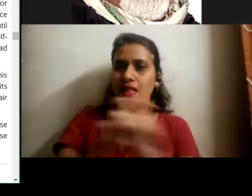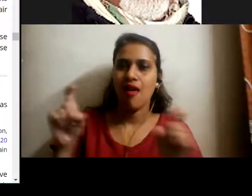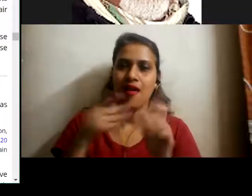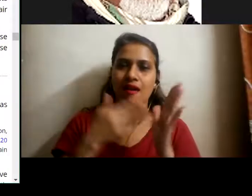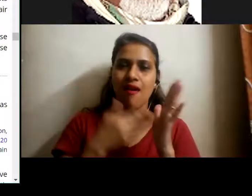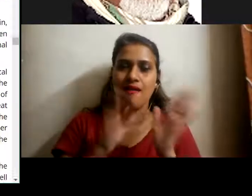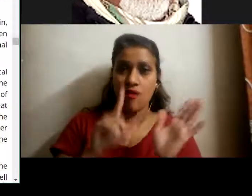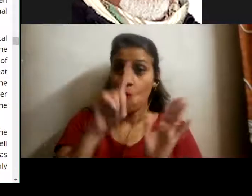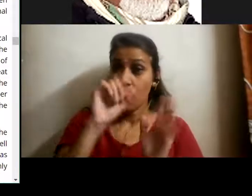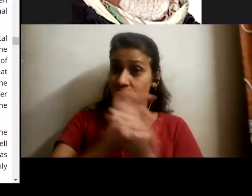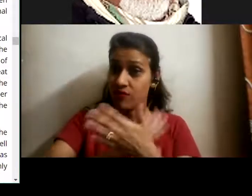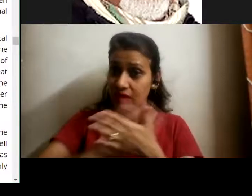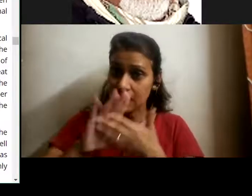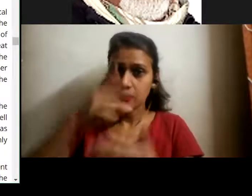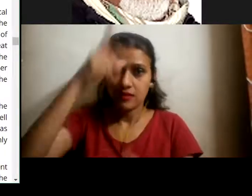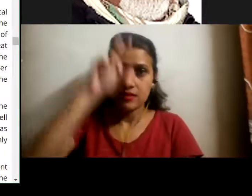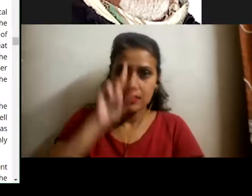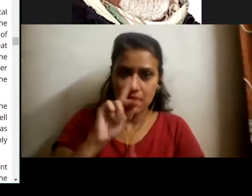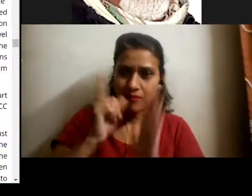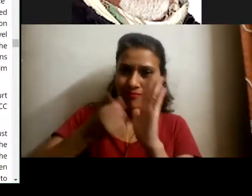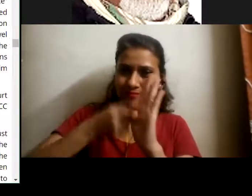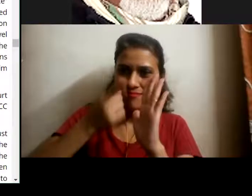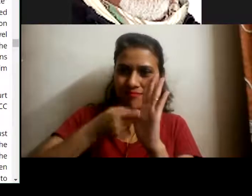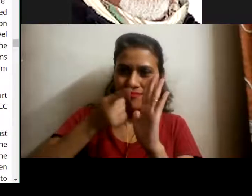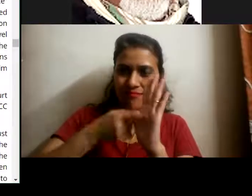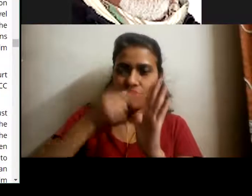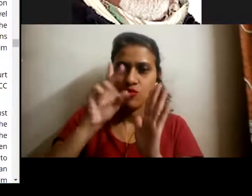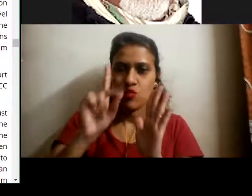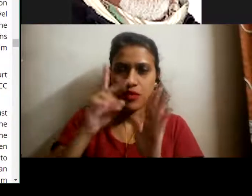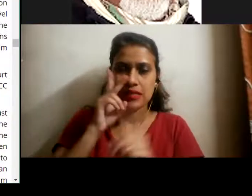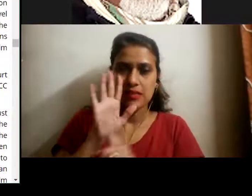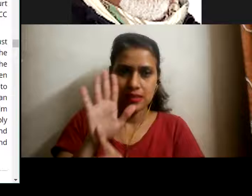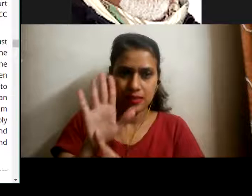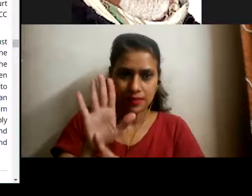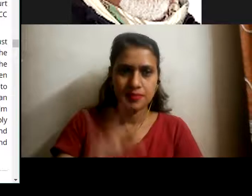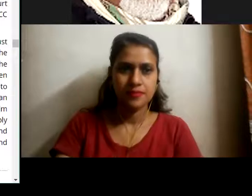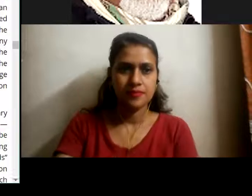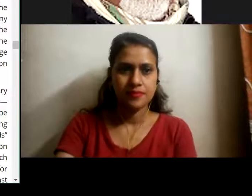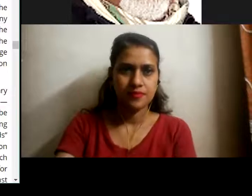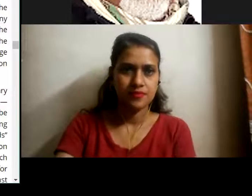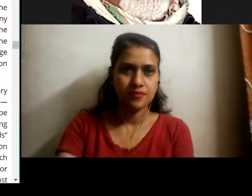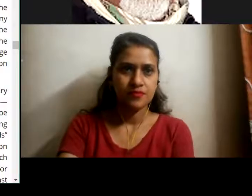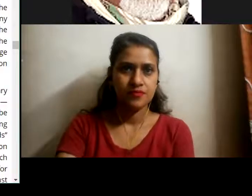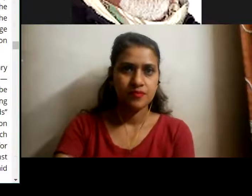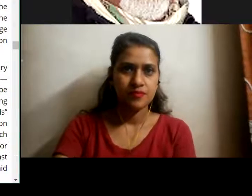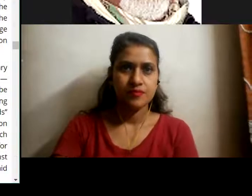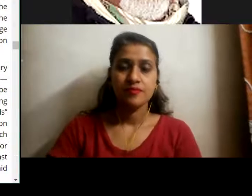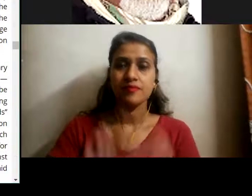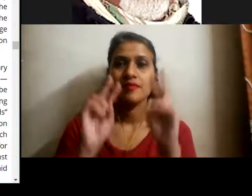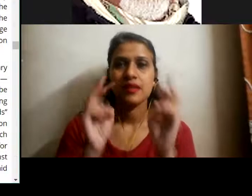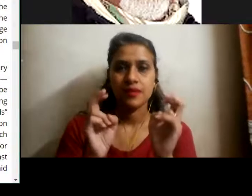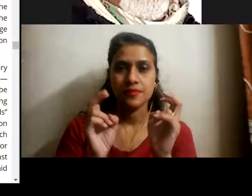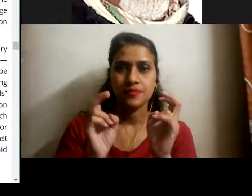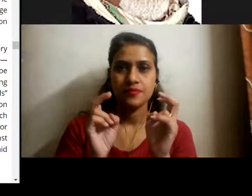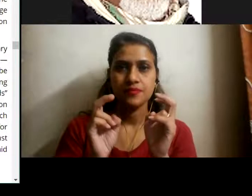over, as you can scroll, it will get over, and then again the next topic begins. Underlying rationale of